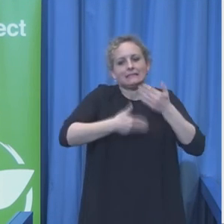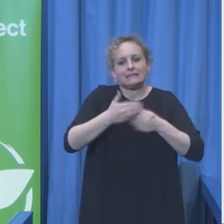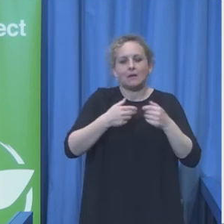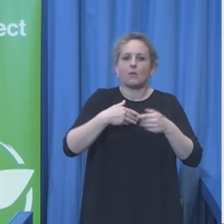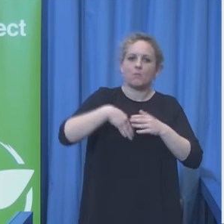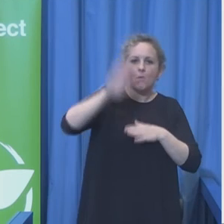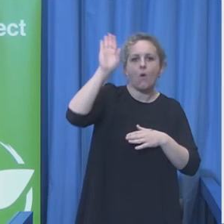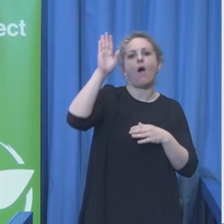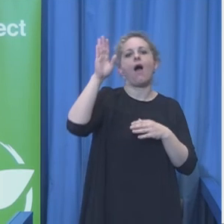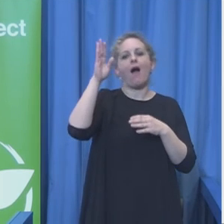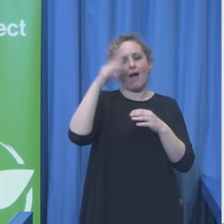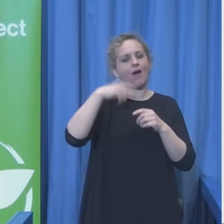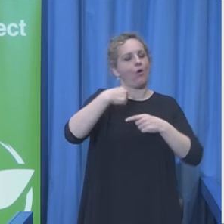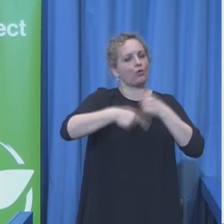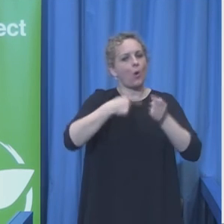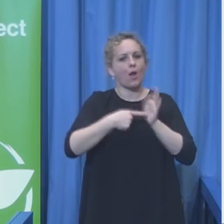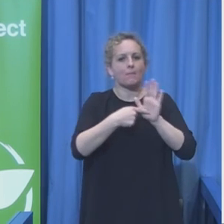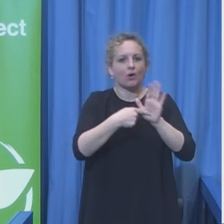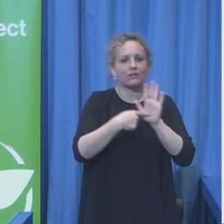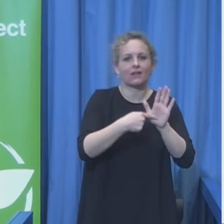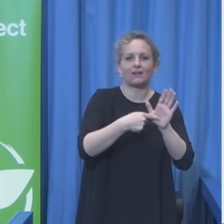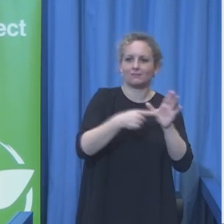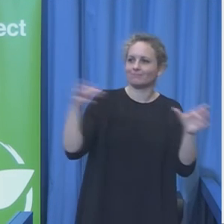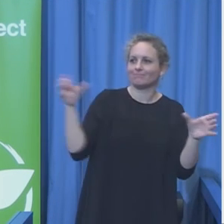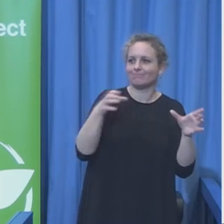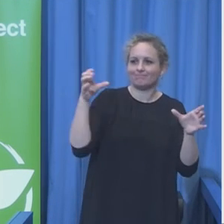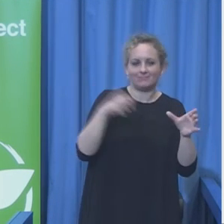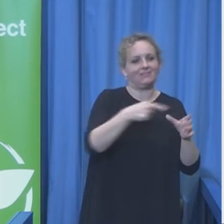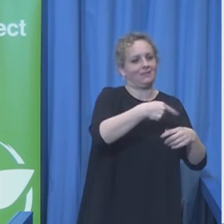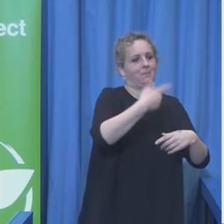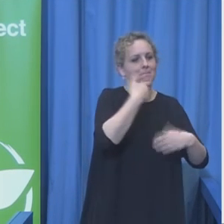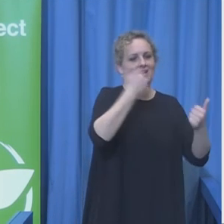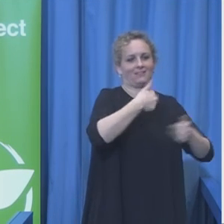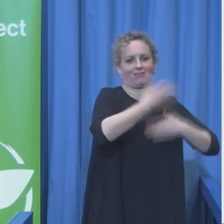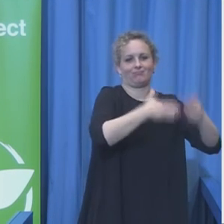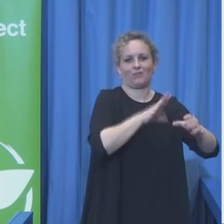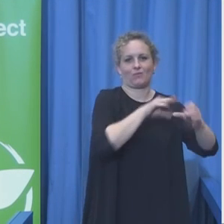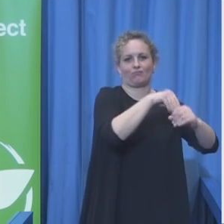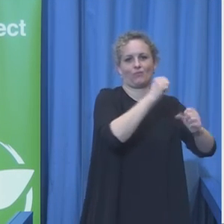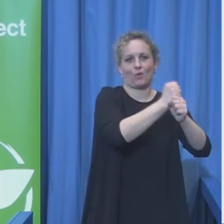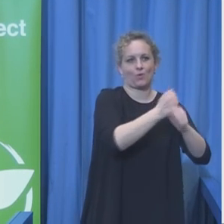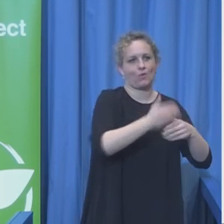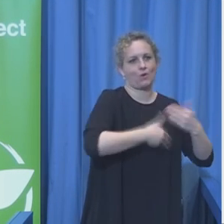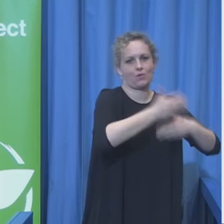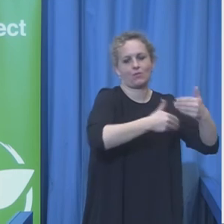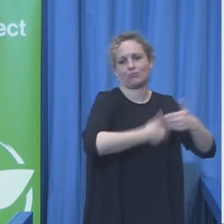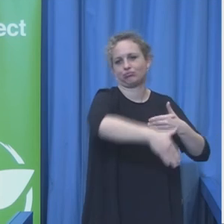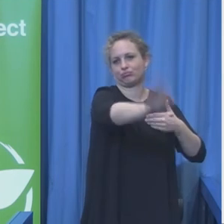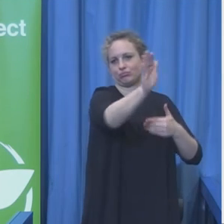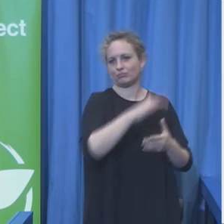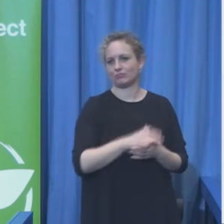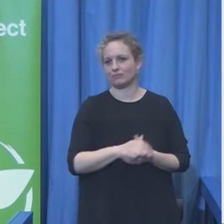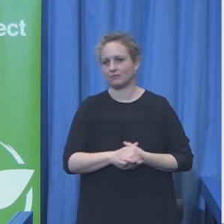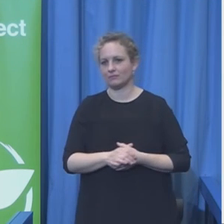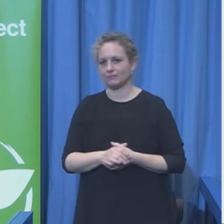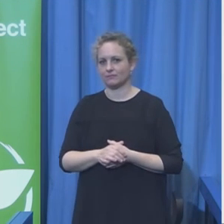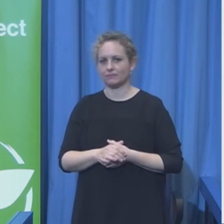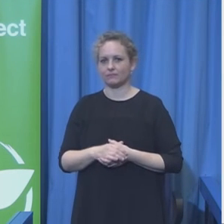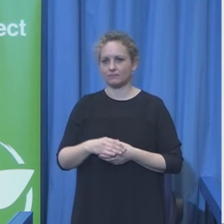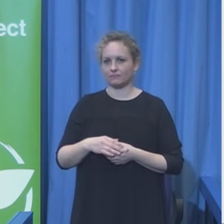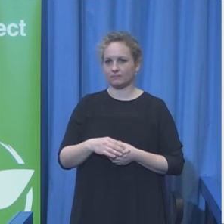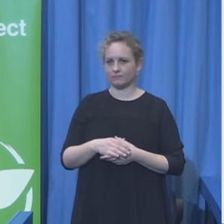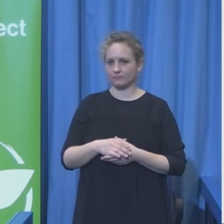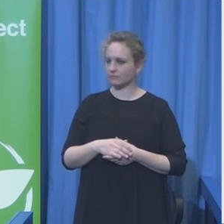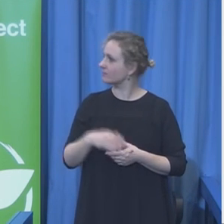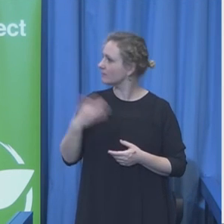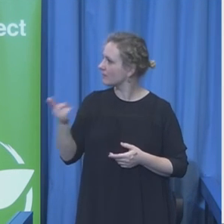Thank you, Prince Mired. Mr. Plura, from the member of the European Parliament, he will answer or make some comments to the question raised by a